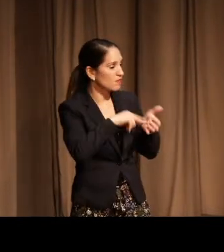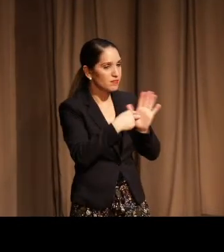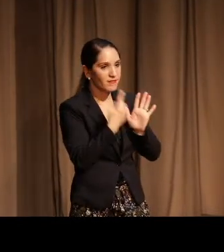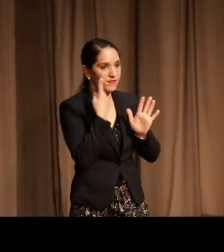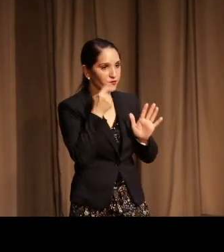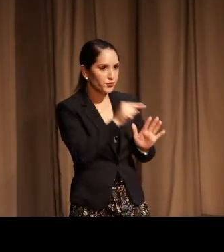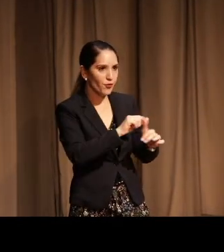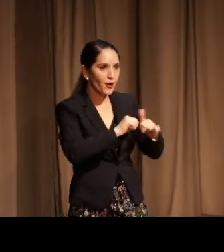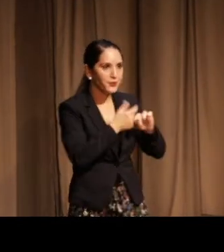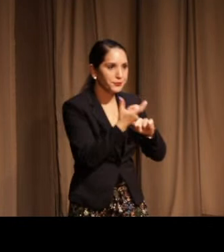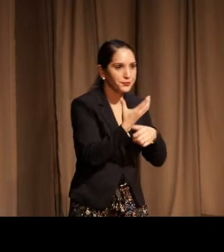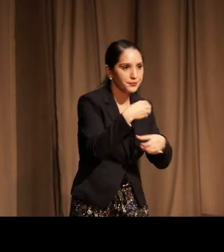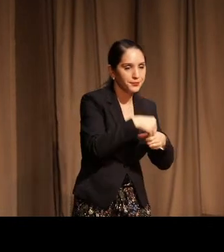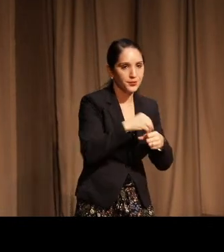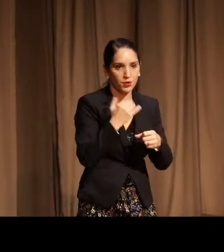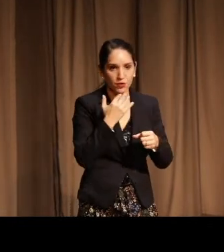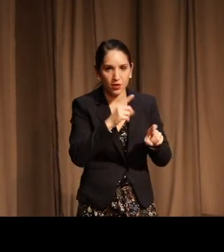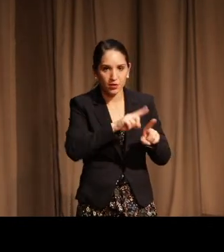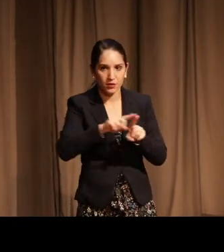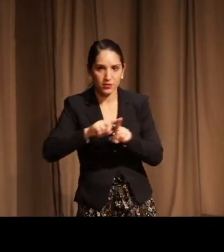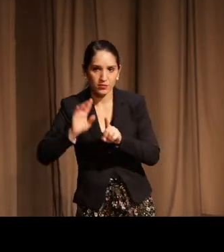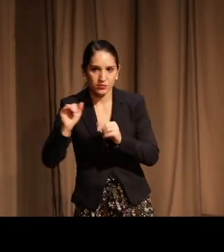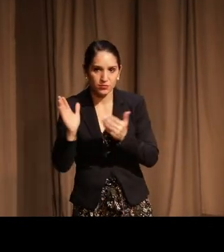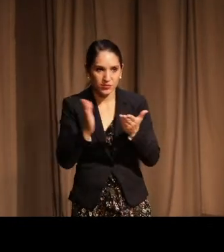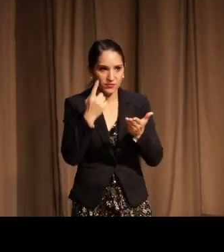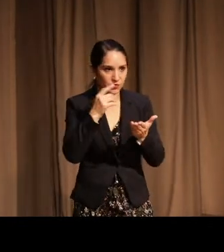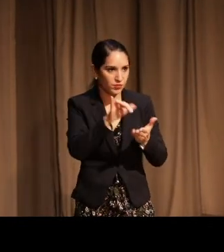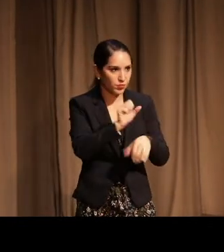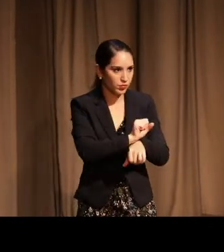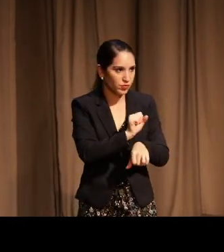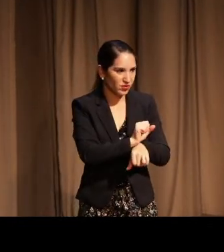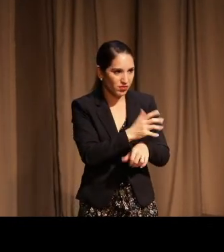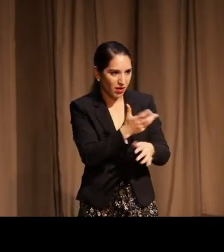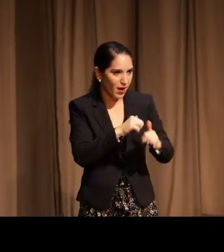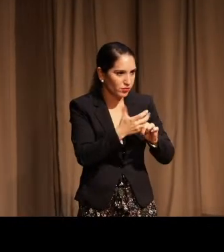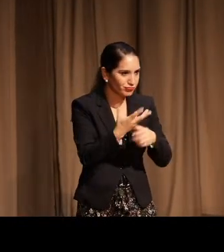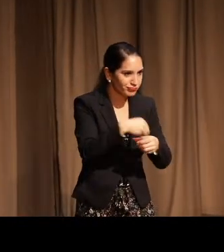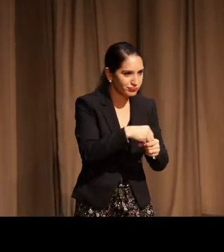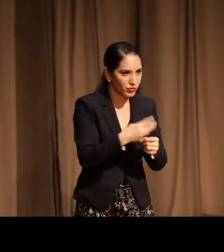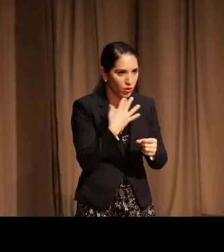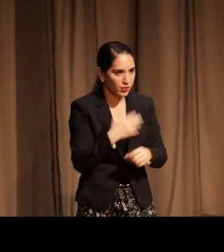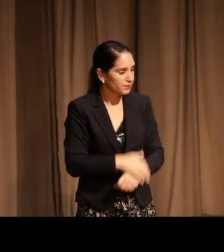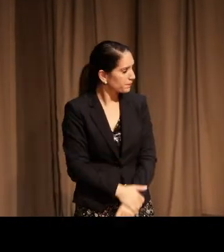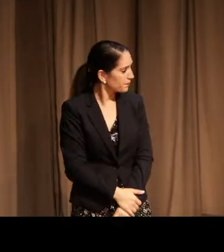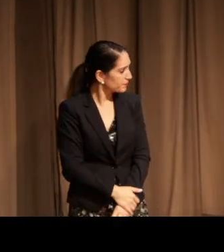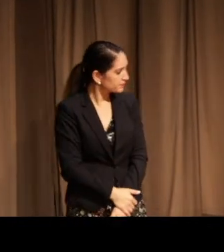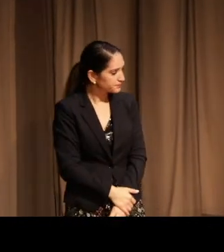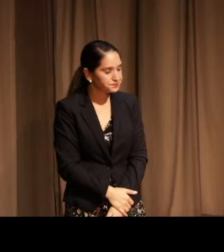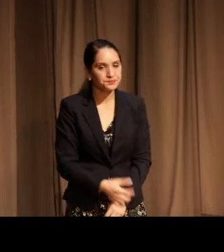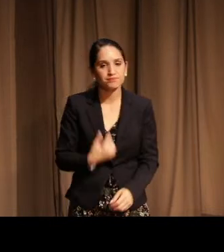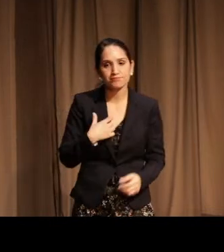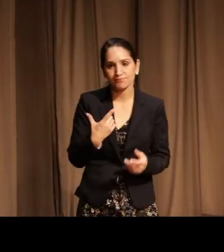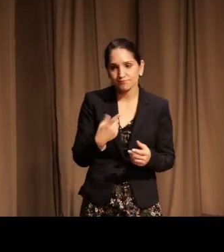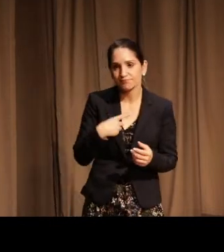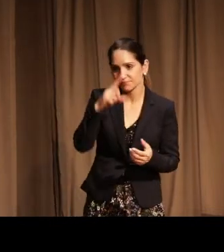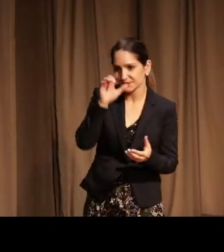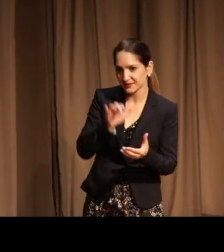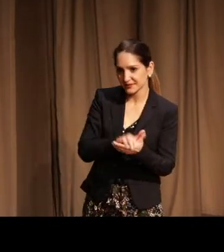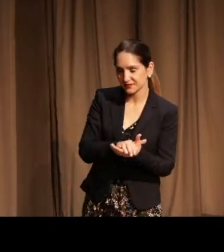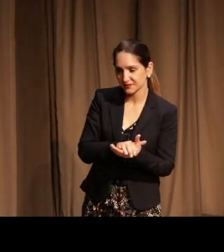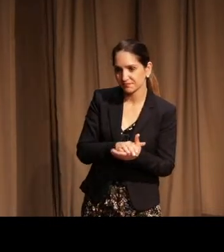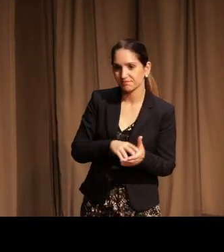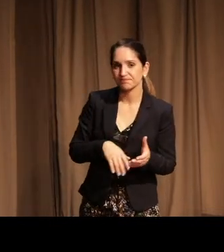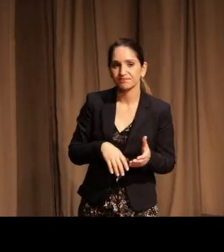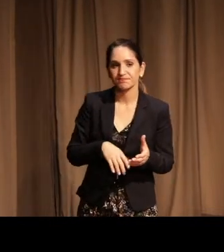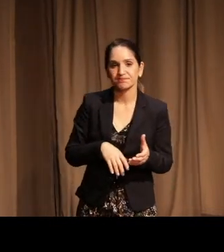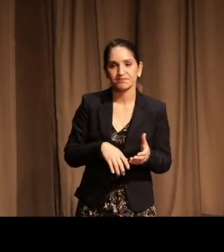you bring that into your work? Well, so I believe that